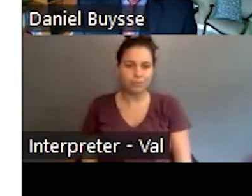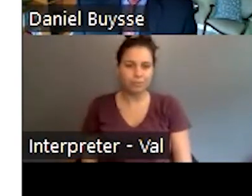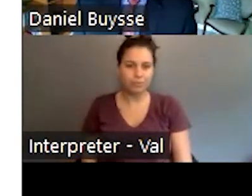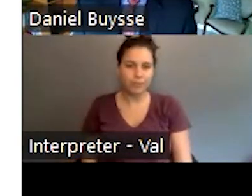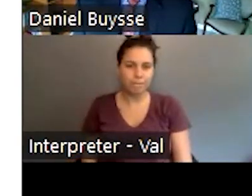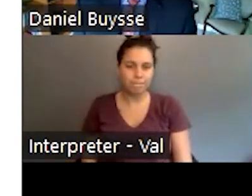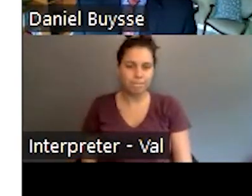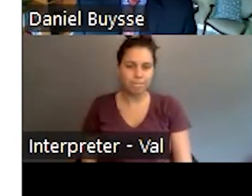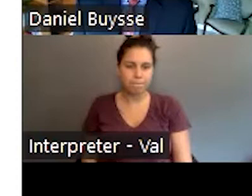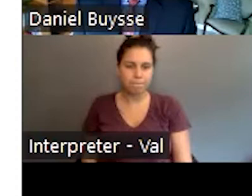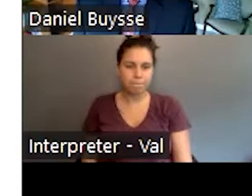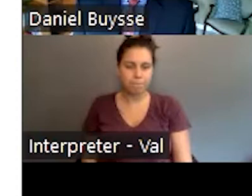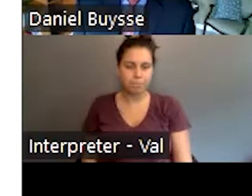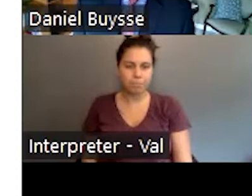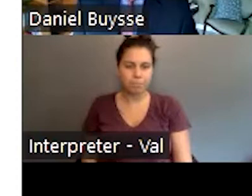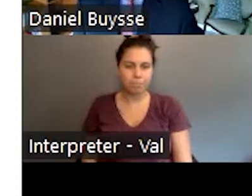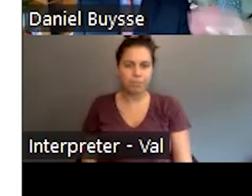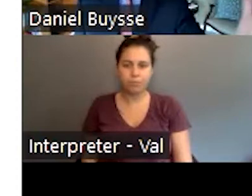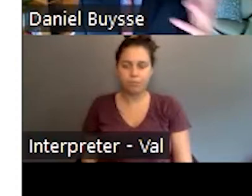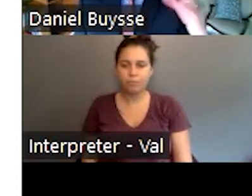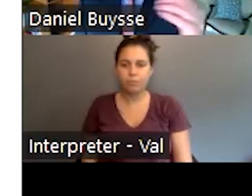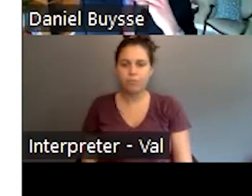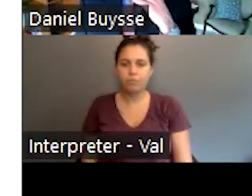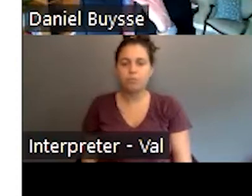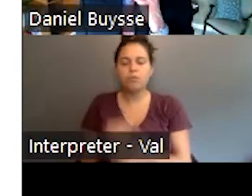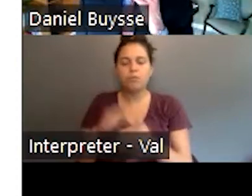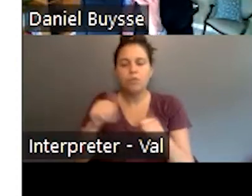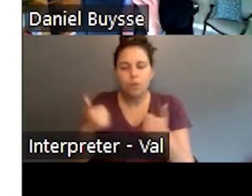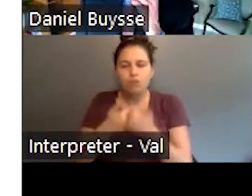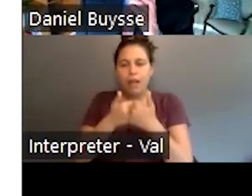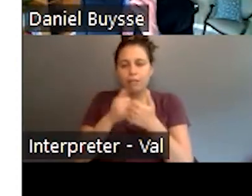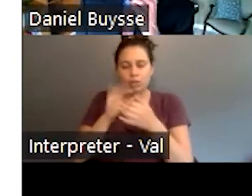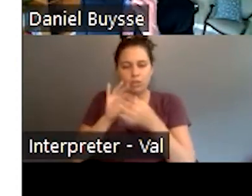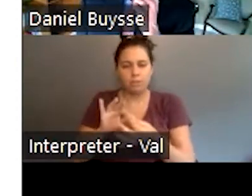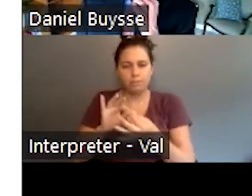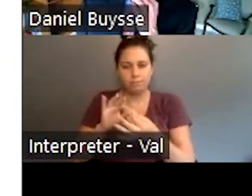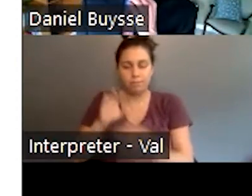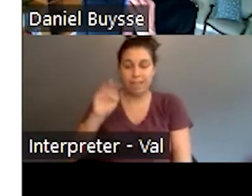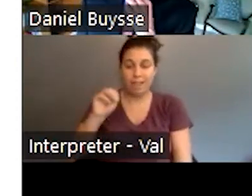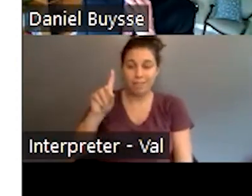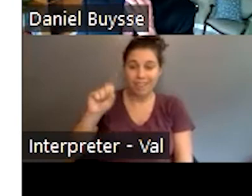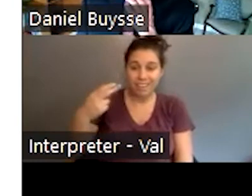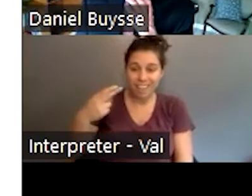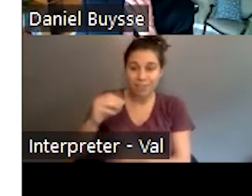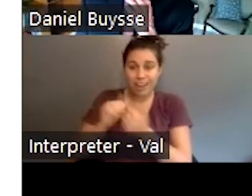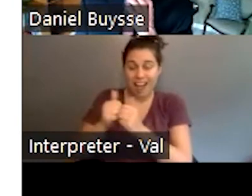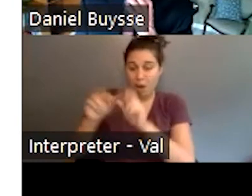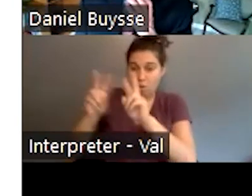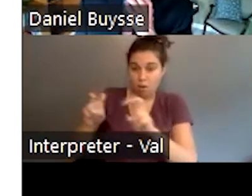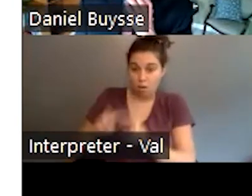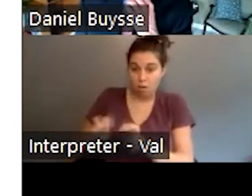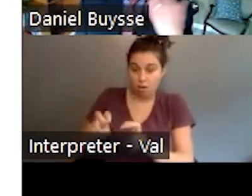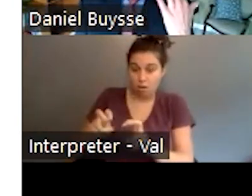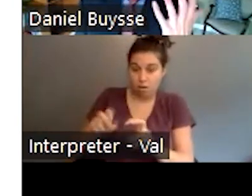So I think the challenges in terms of analyzing data with a multidimensional sleep health framework are